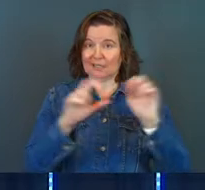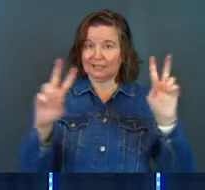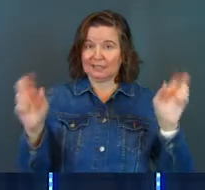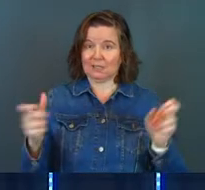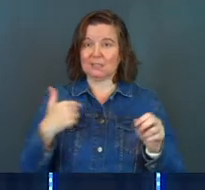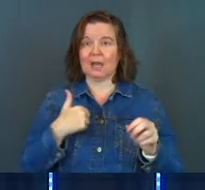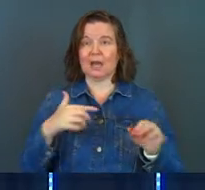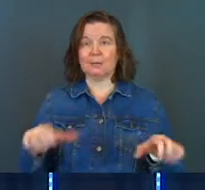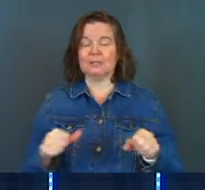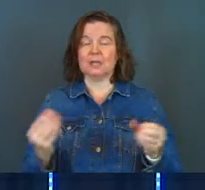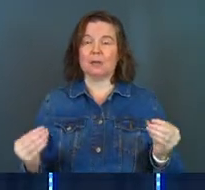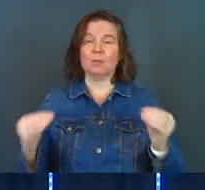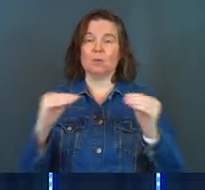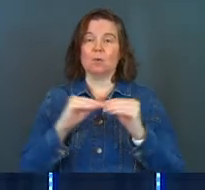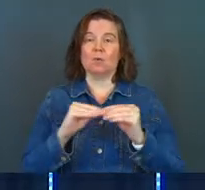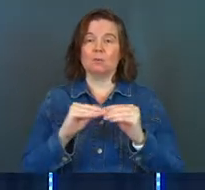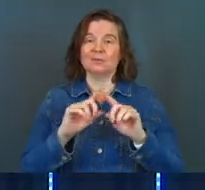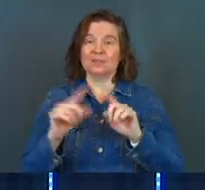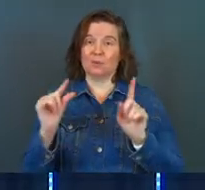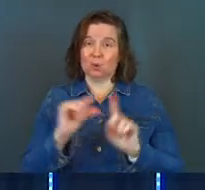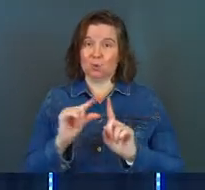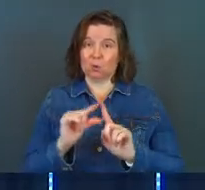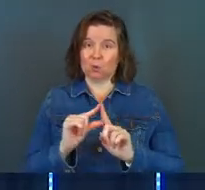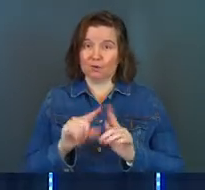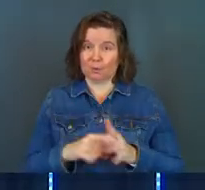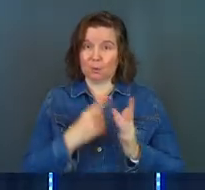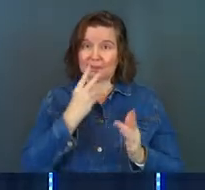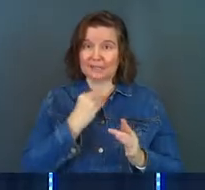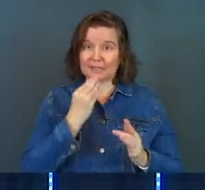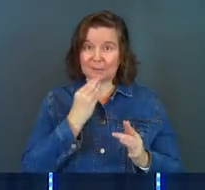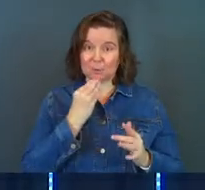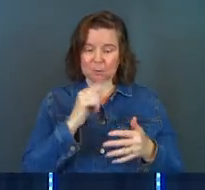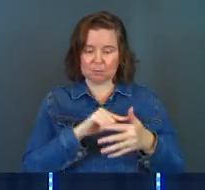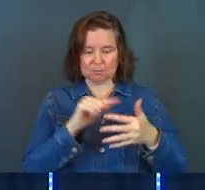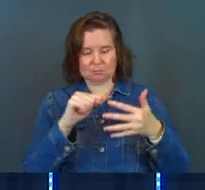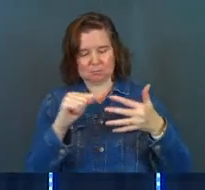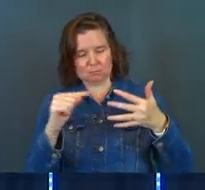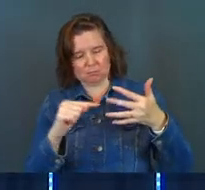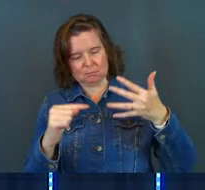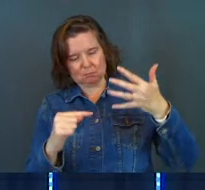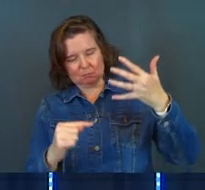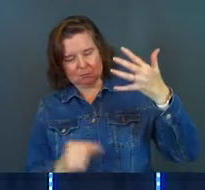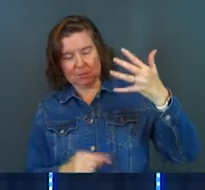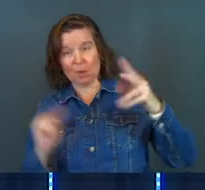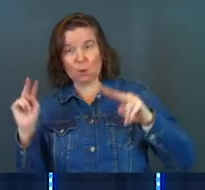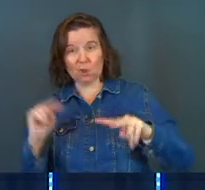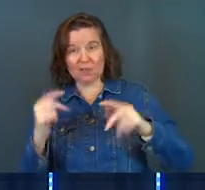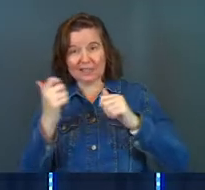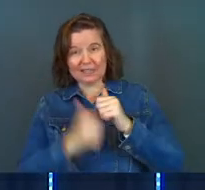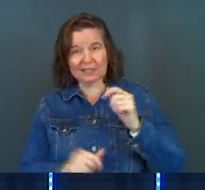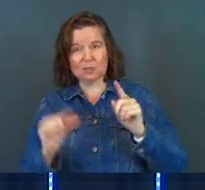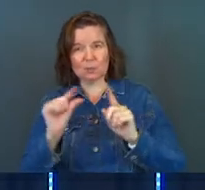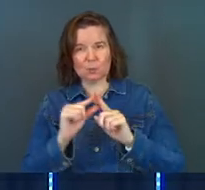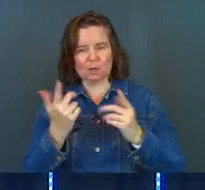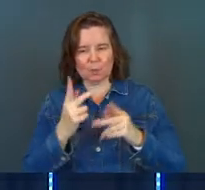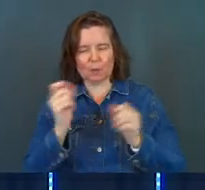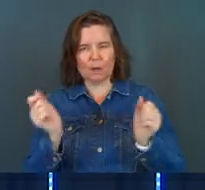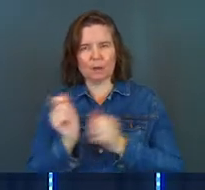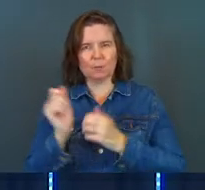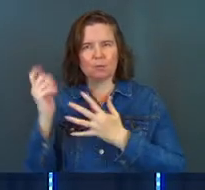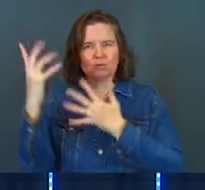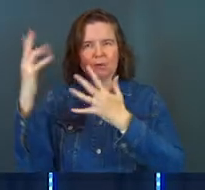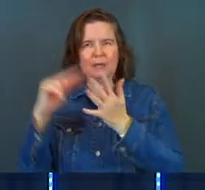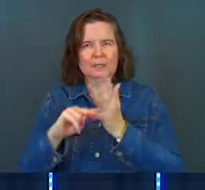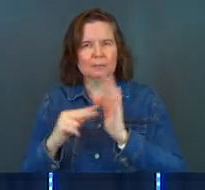series is I'm going to take multiple words from the original Hebrew, and we're going to look at those words and what kind of praise it's